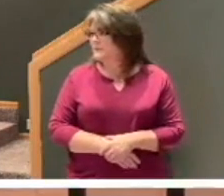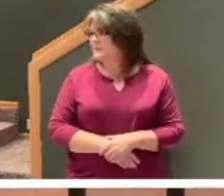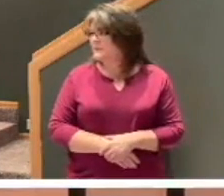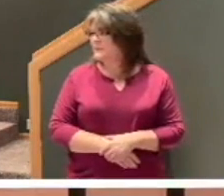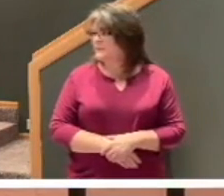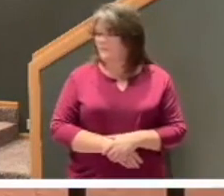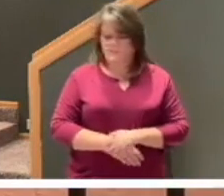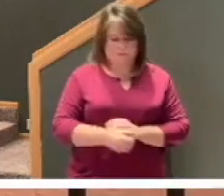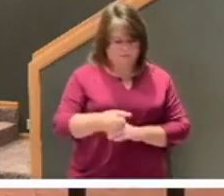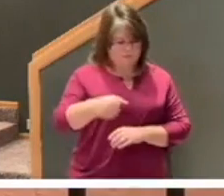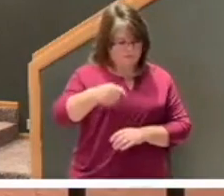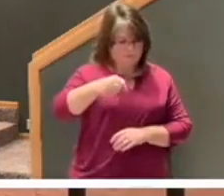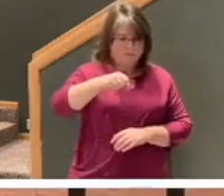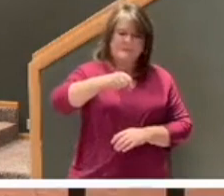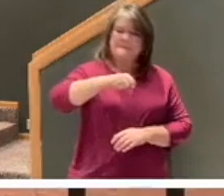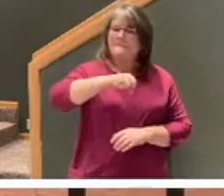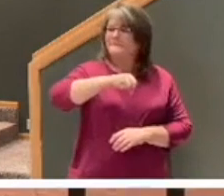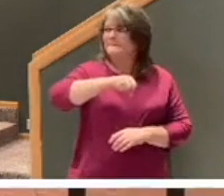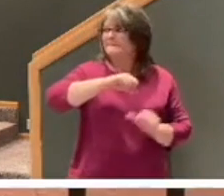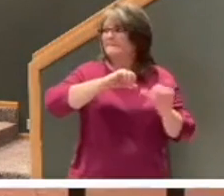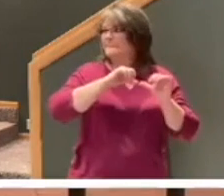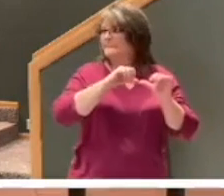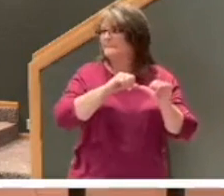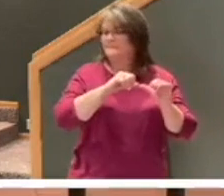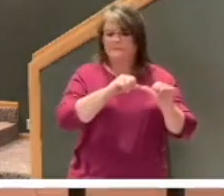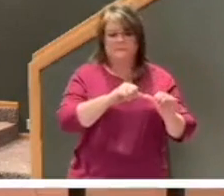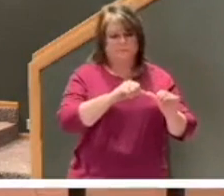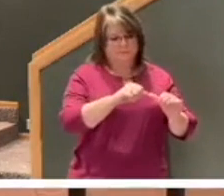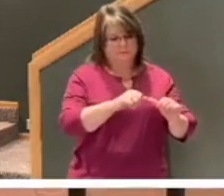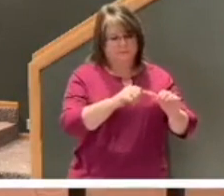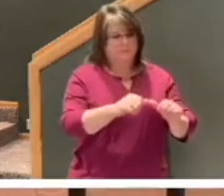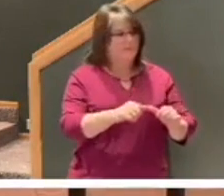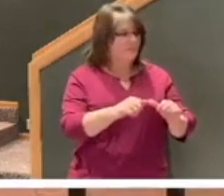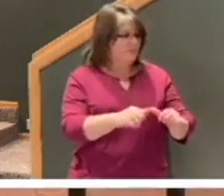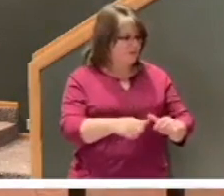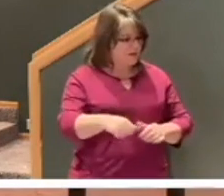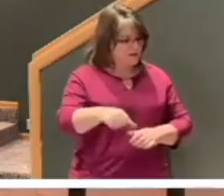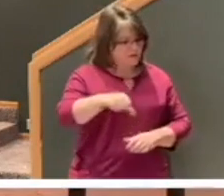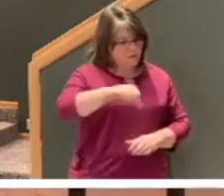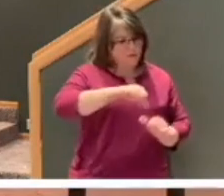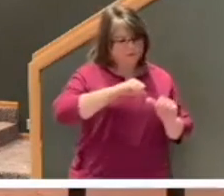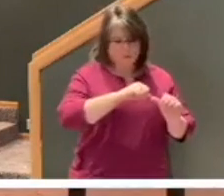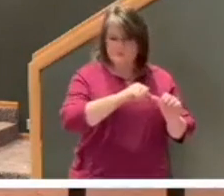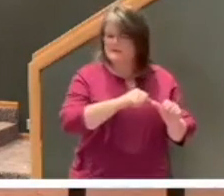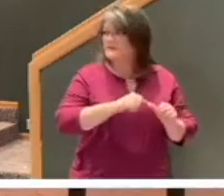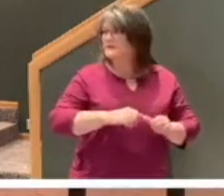He pours and he pours and he pours and he pours